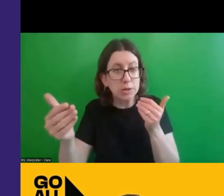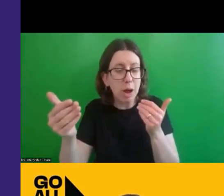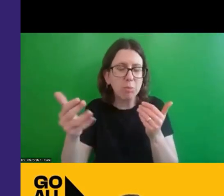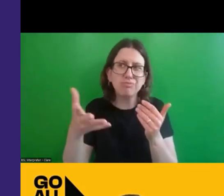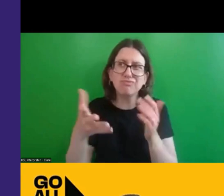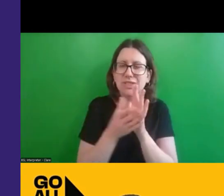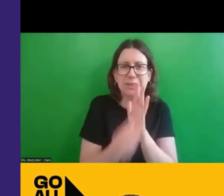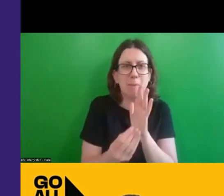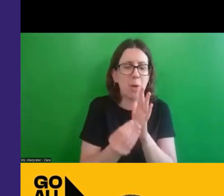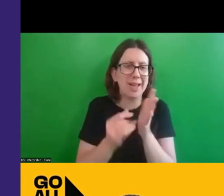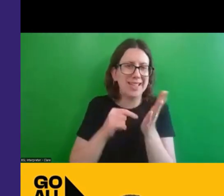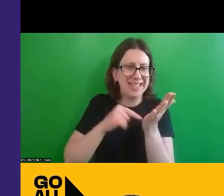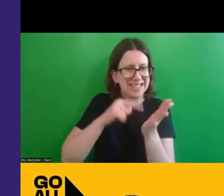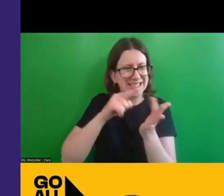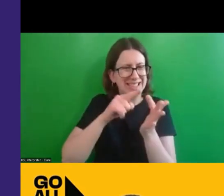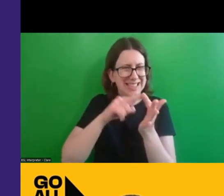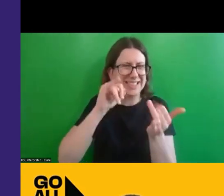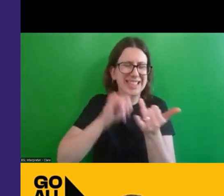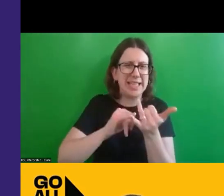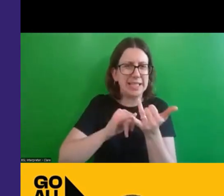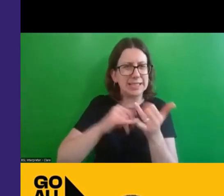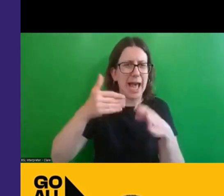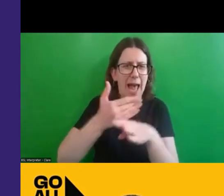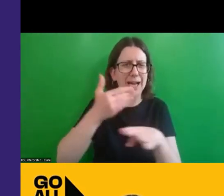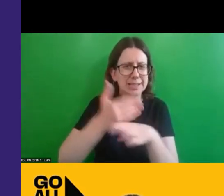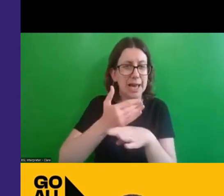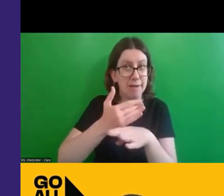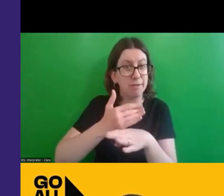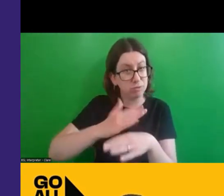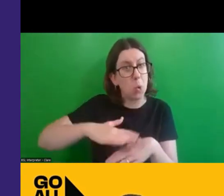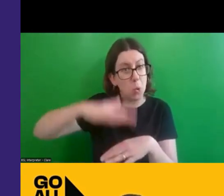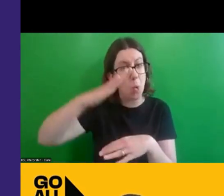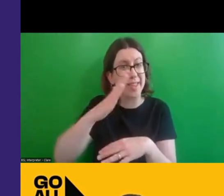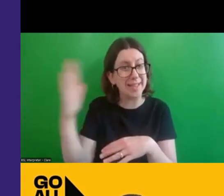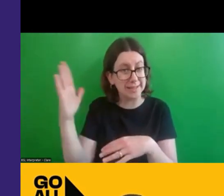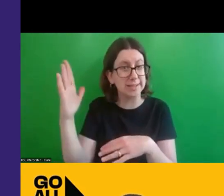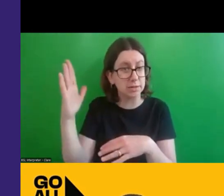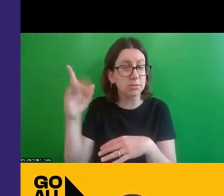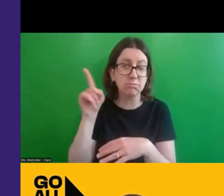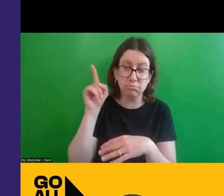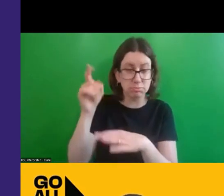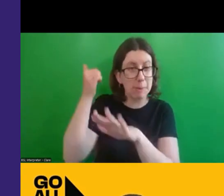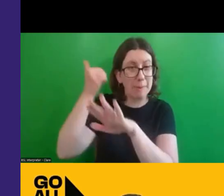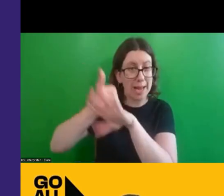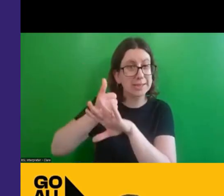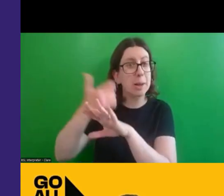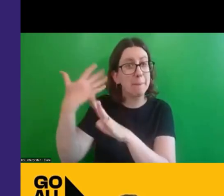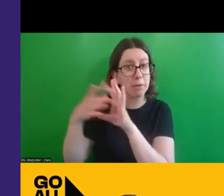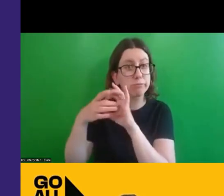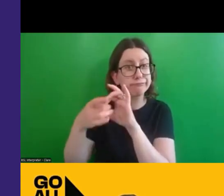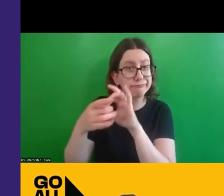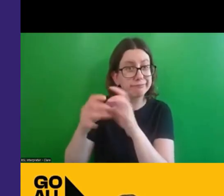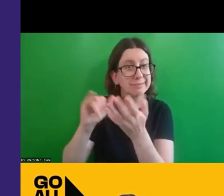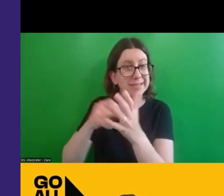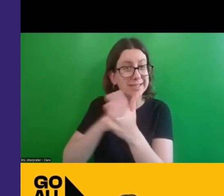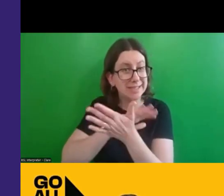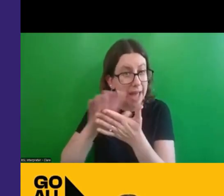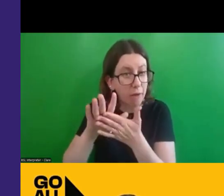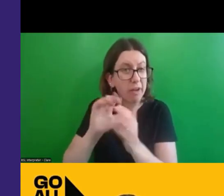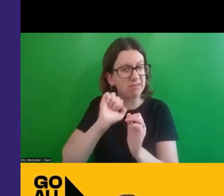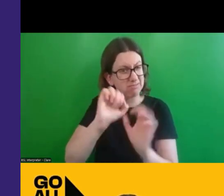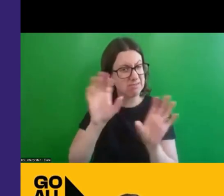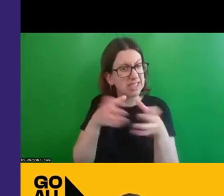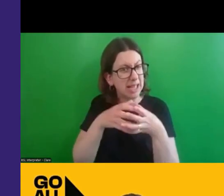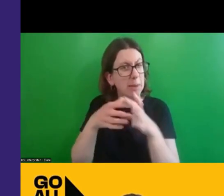Tees Active, for example, up in the northeast, they've done a lot of work with Sarah and her team. Things like